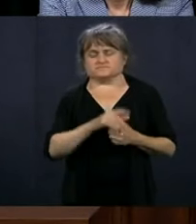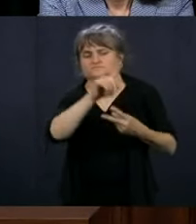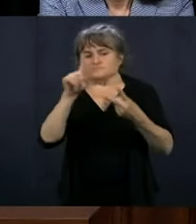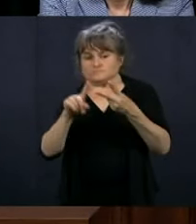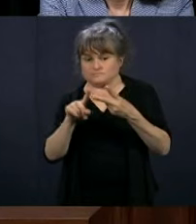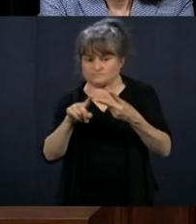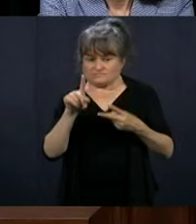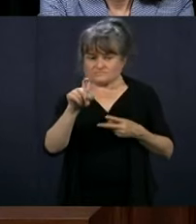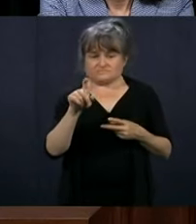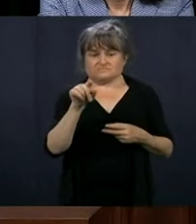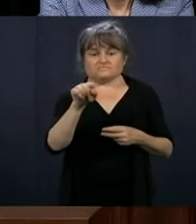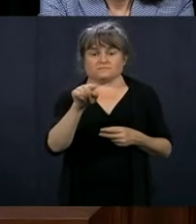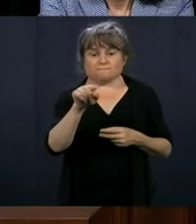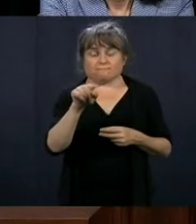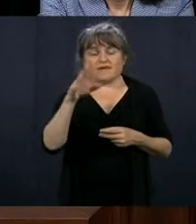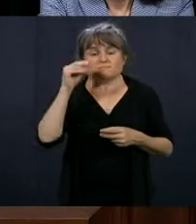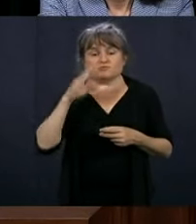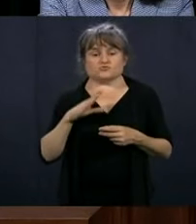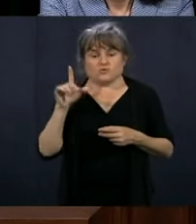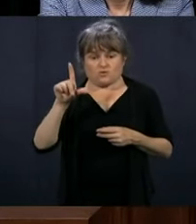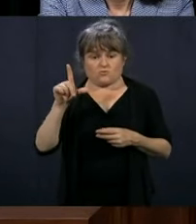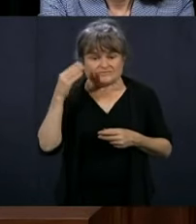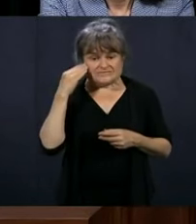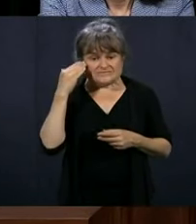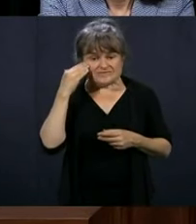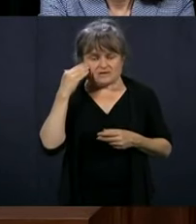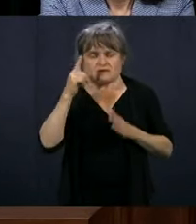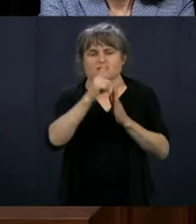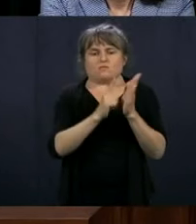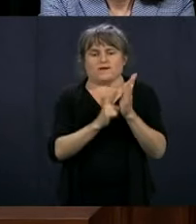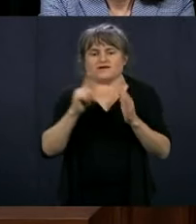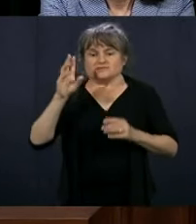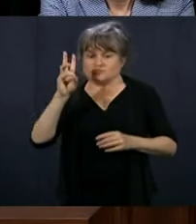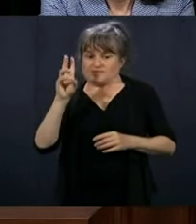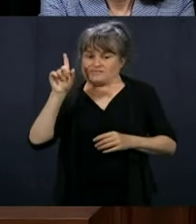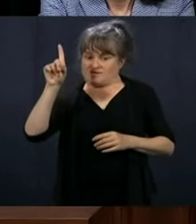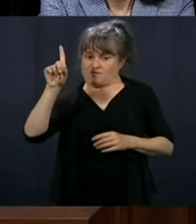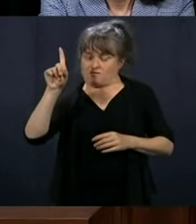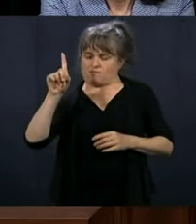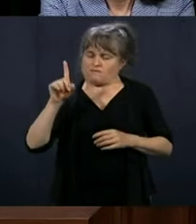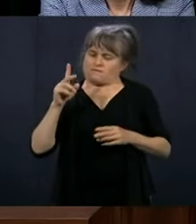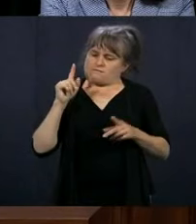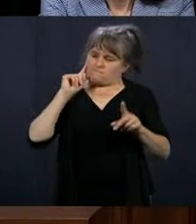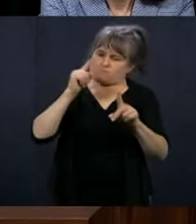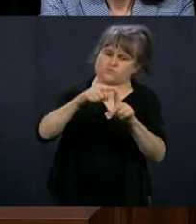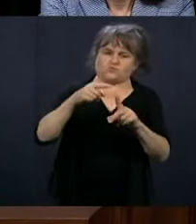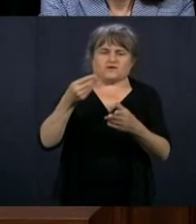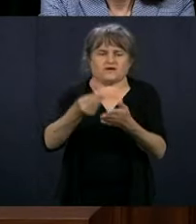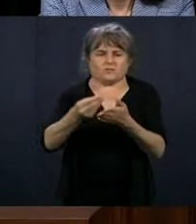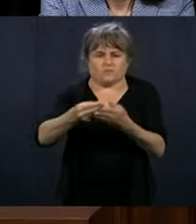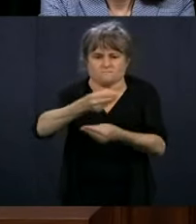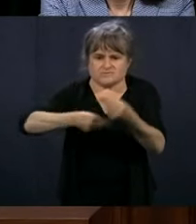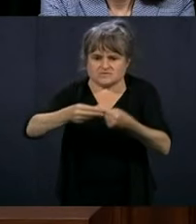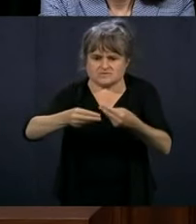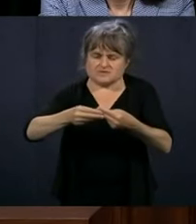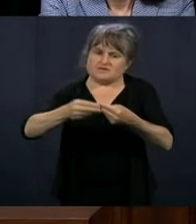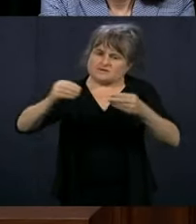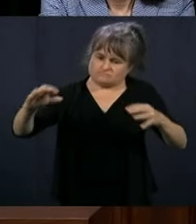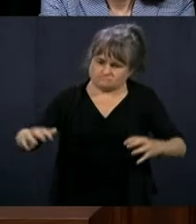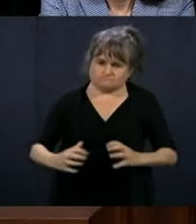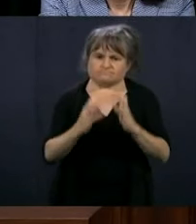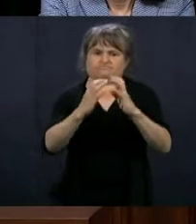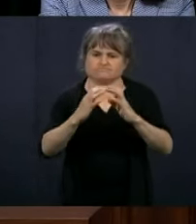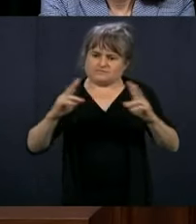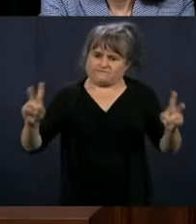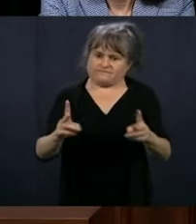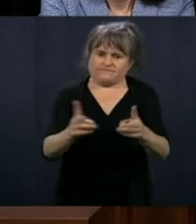Mr. Legault, with Bill 61, it's the economic recovery and the committee that was set up for the